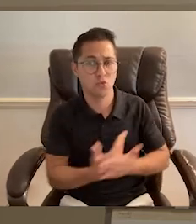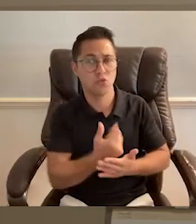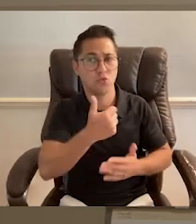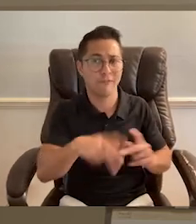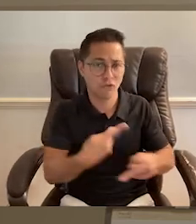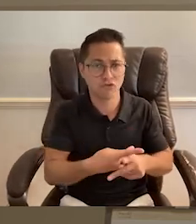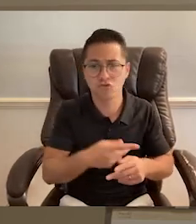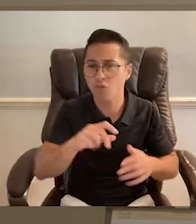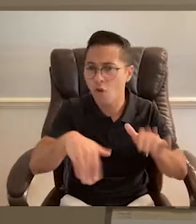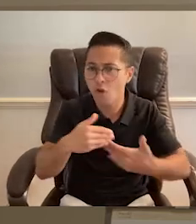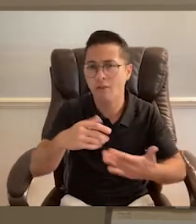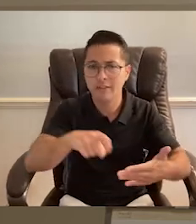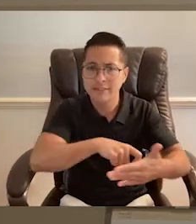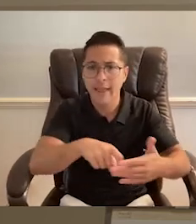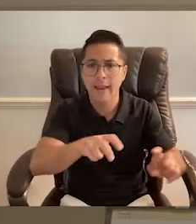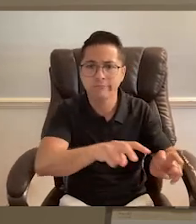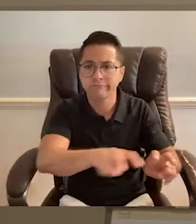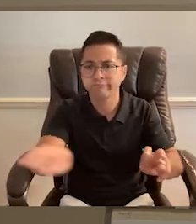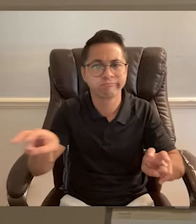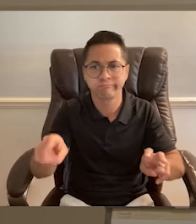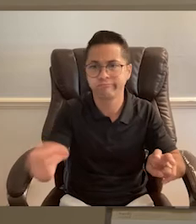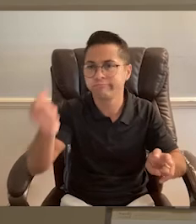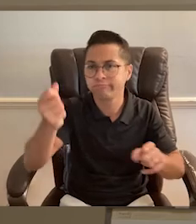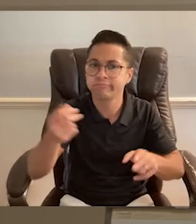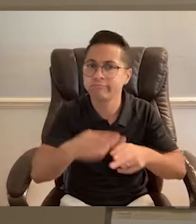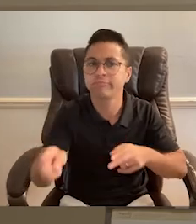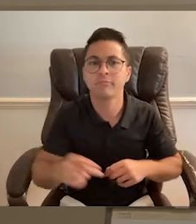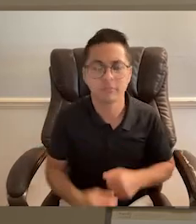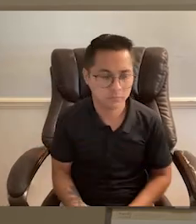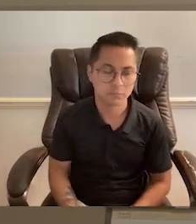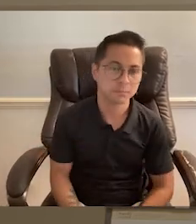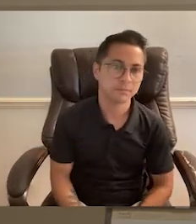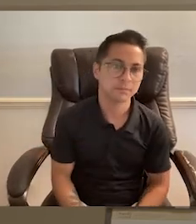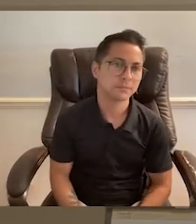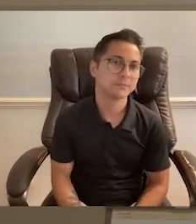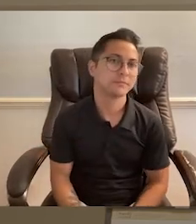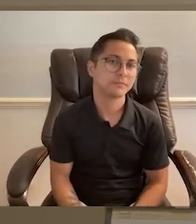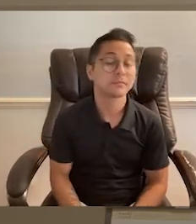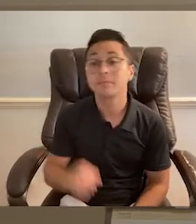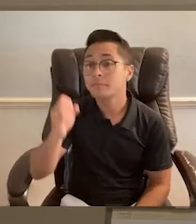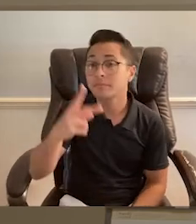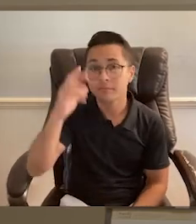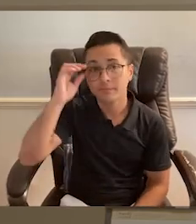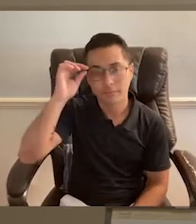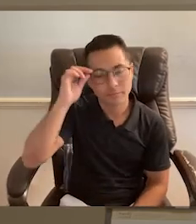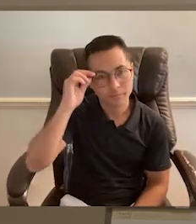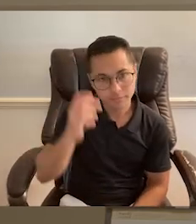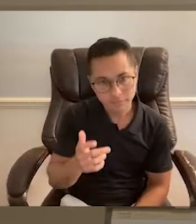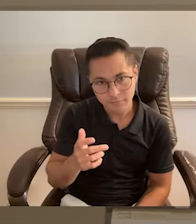with disabilities, and some of those modifications are fairly high tech. So you're using a joystick similar to what's on